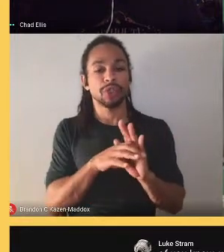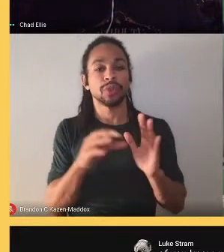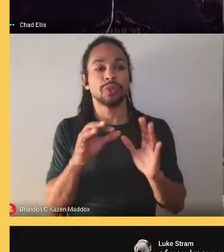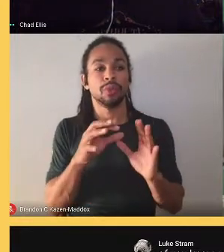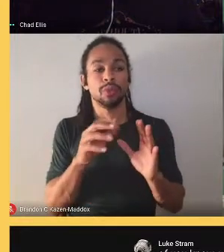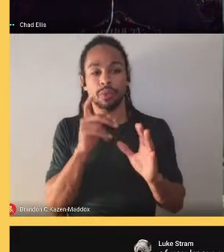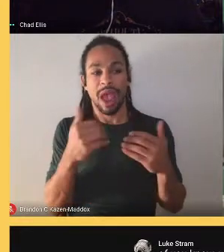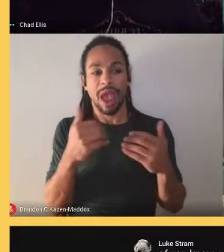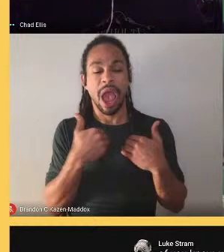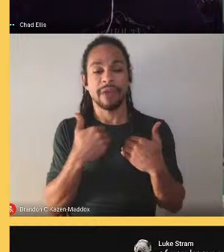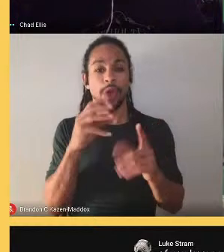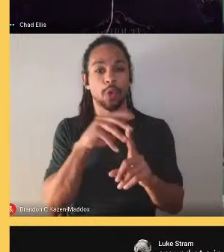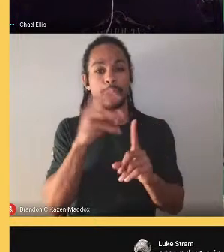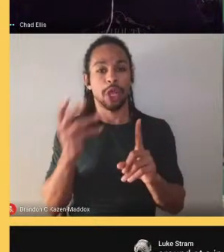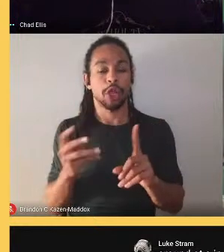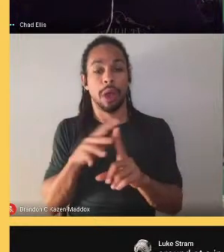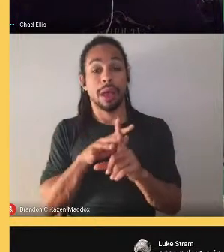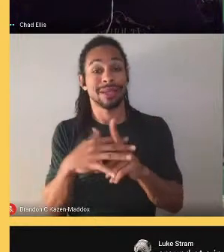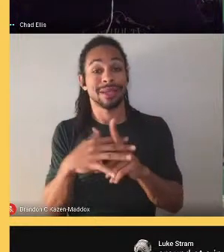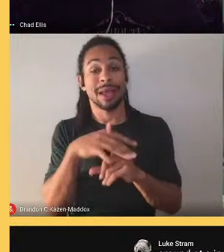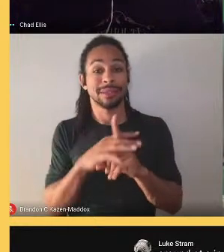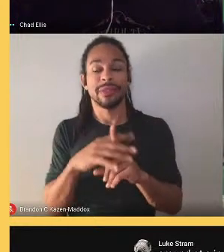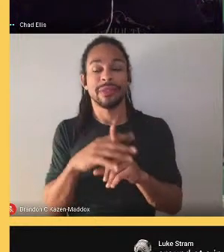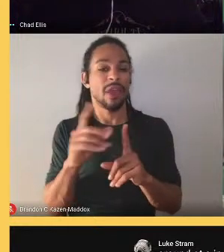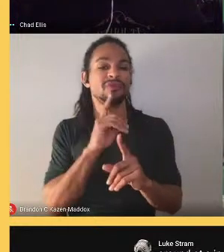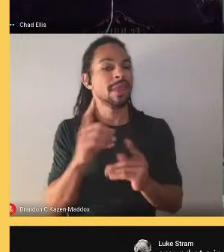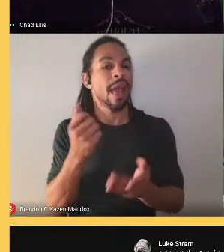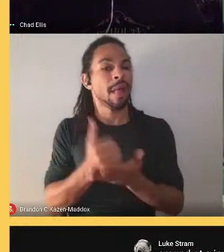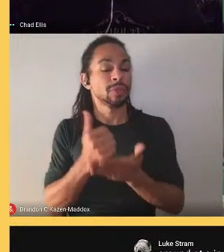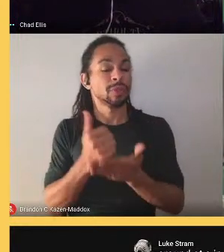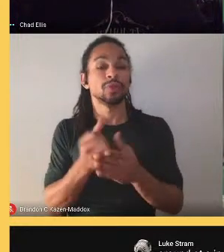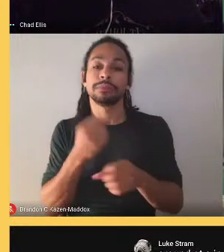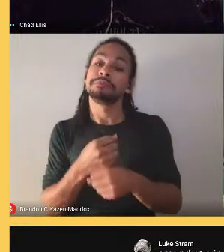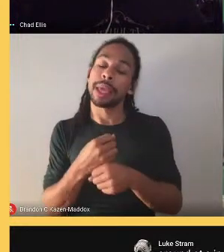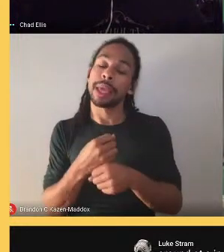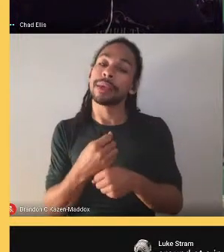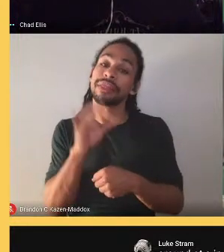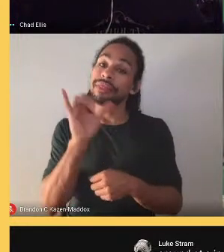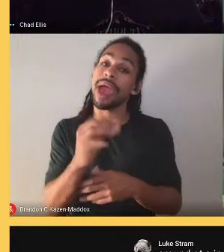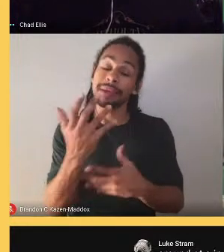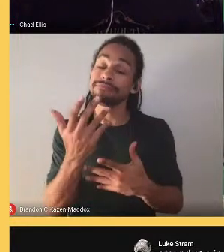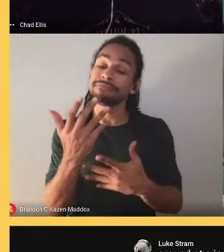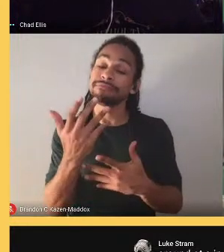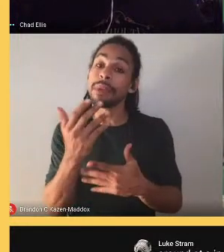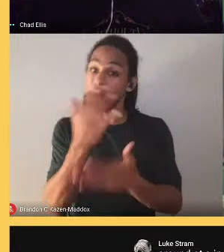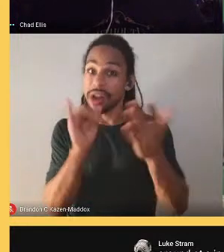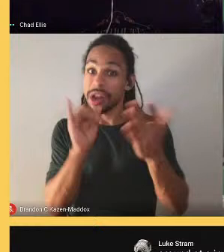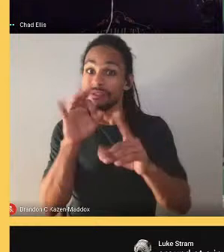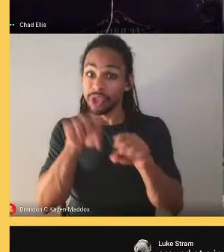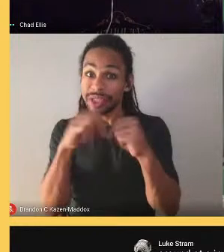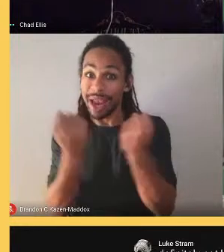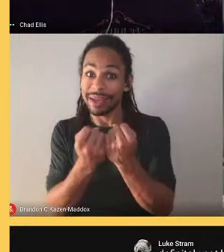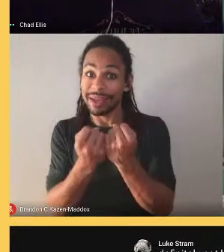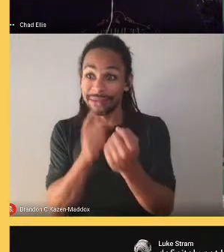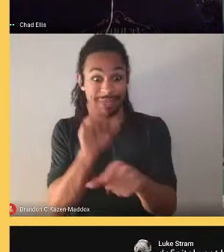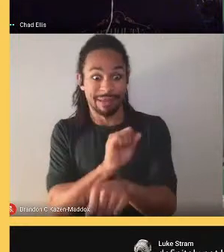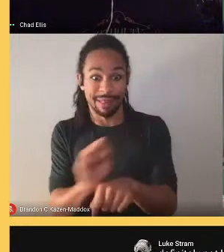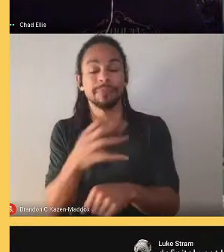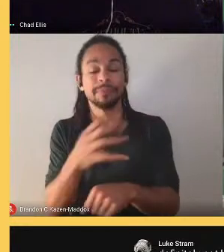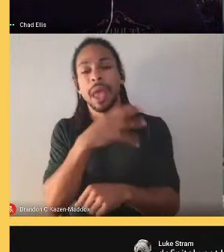helps make that more of a real thing. Then of course you've also got the racial aspect, which, you